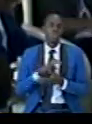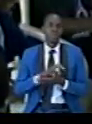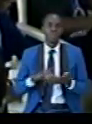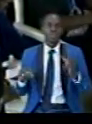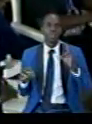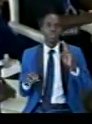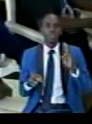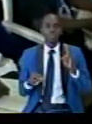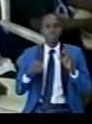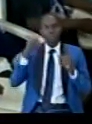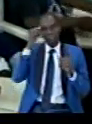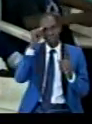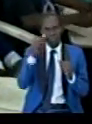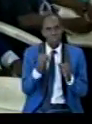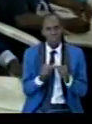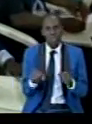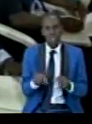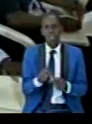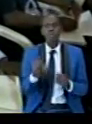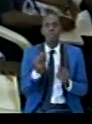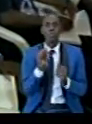verse 7, remember them